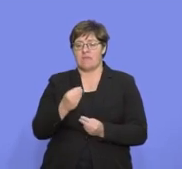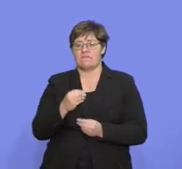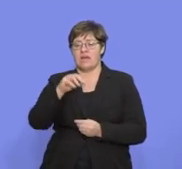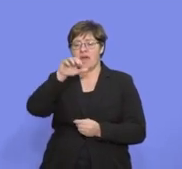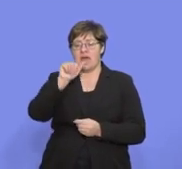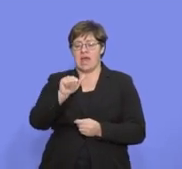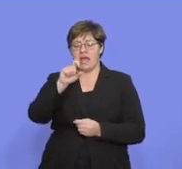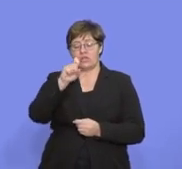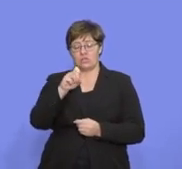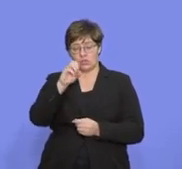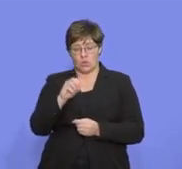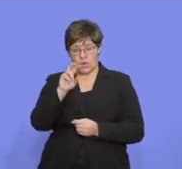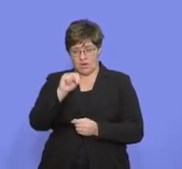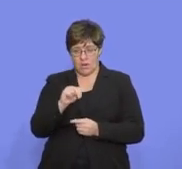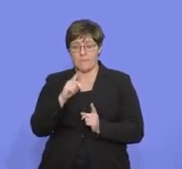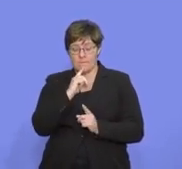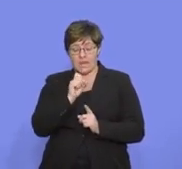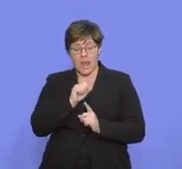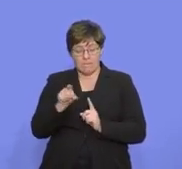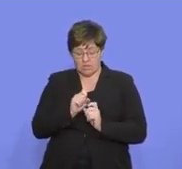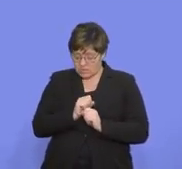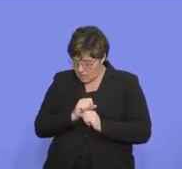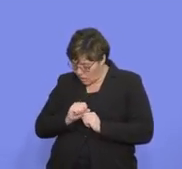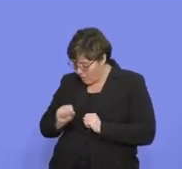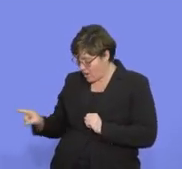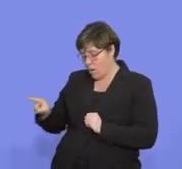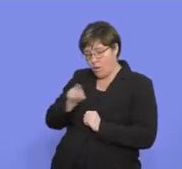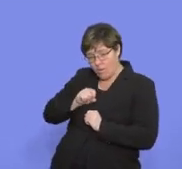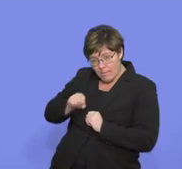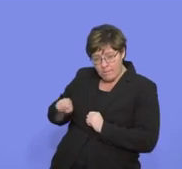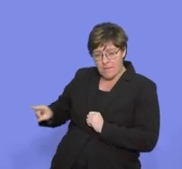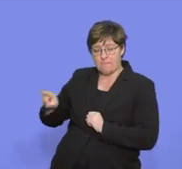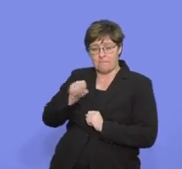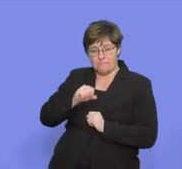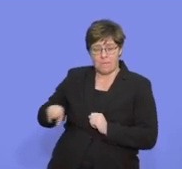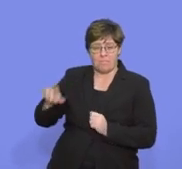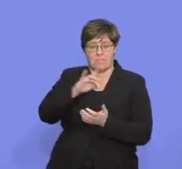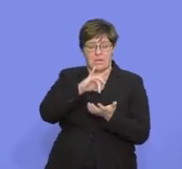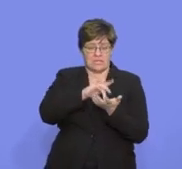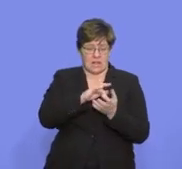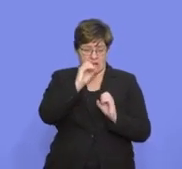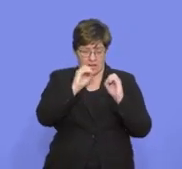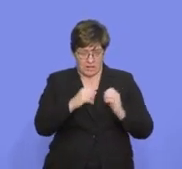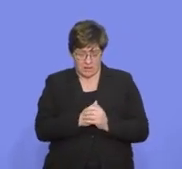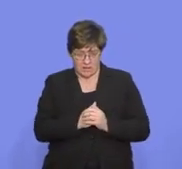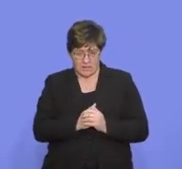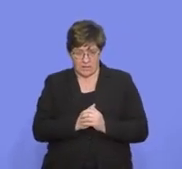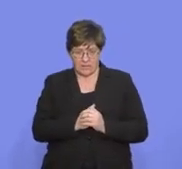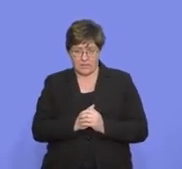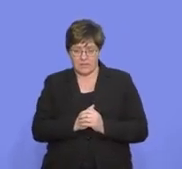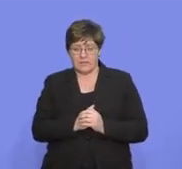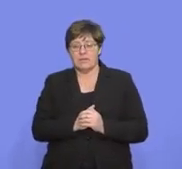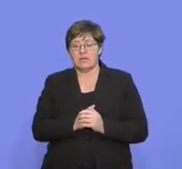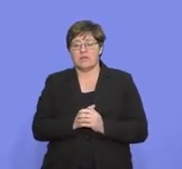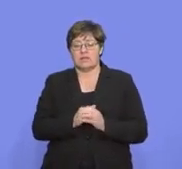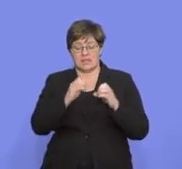axon. The axon will always take the nerve impulse away from the cell body, right? So the cell body is your